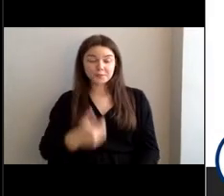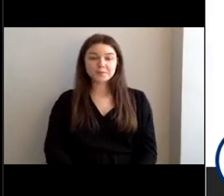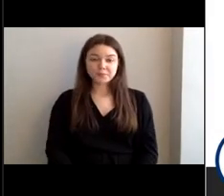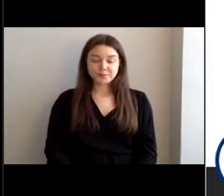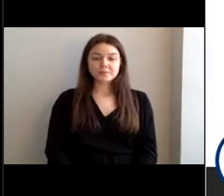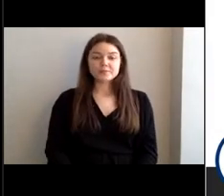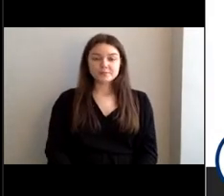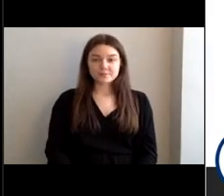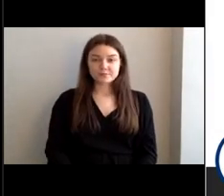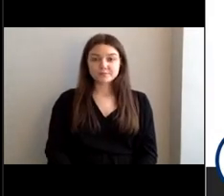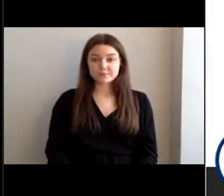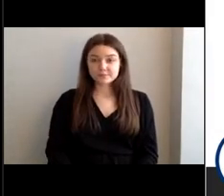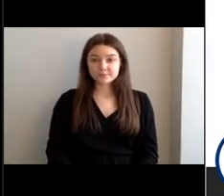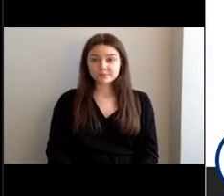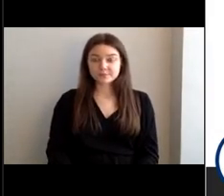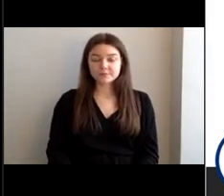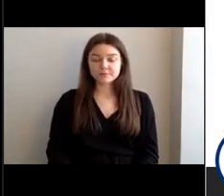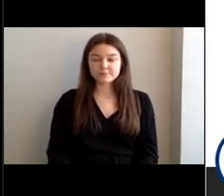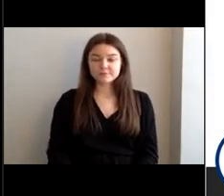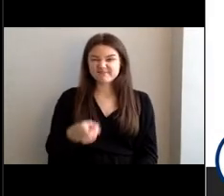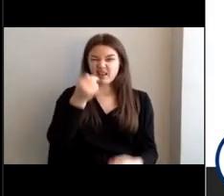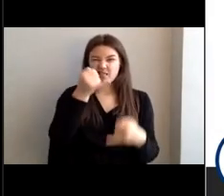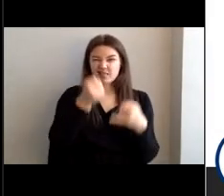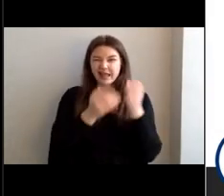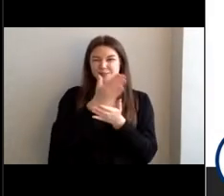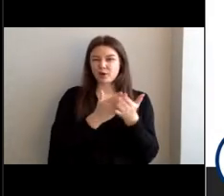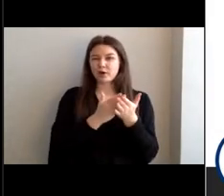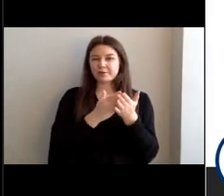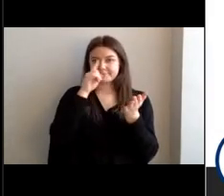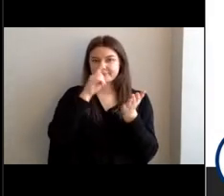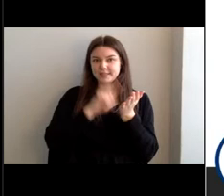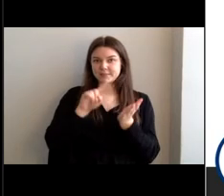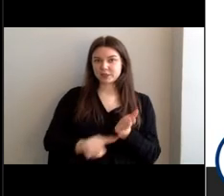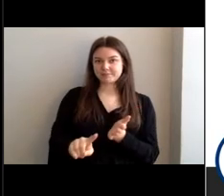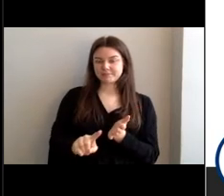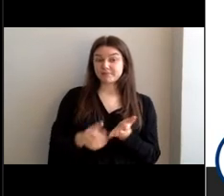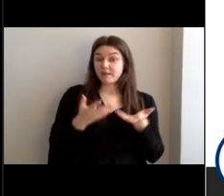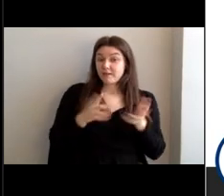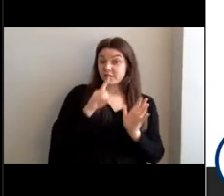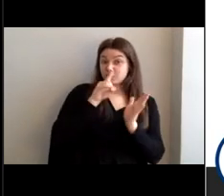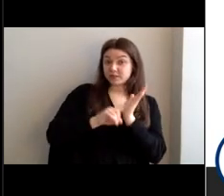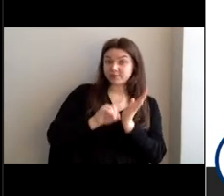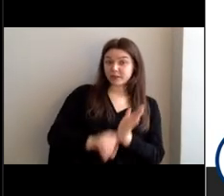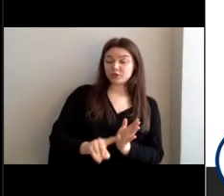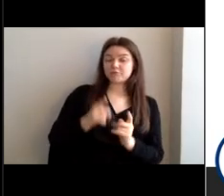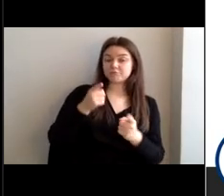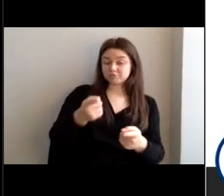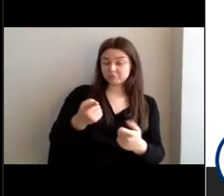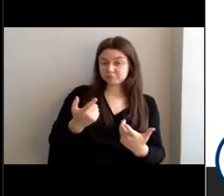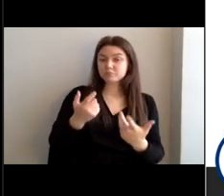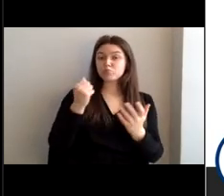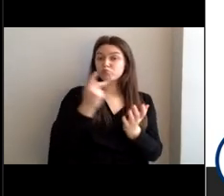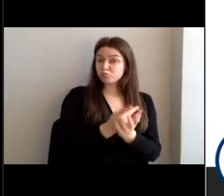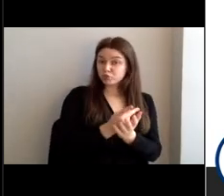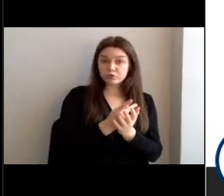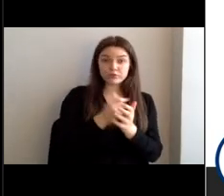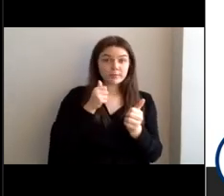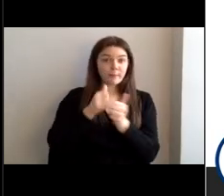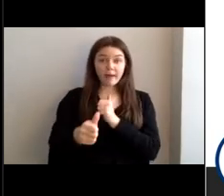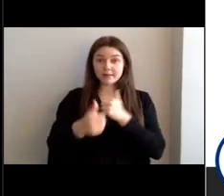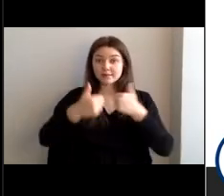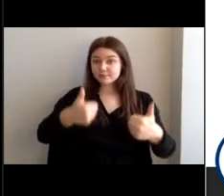And this is the last step of our inspection. So once we have done the inspection and everything is approved and has passed,